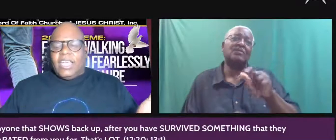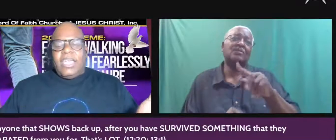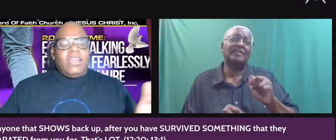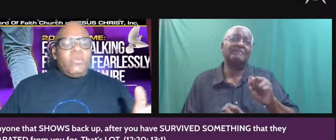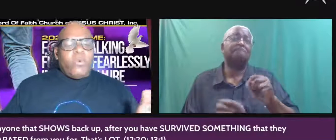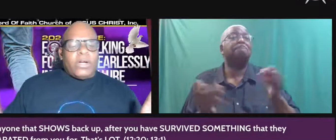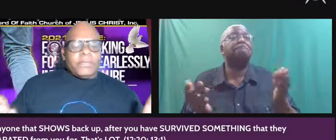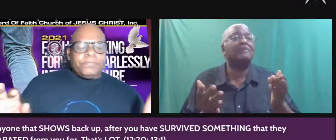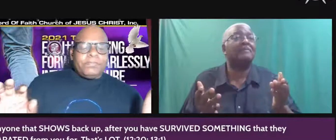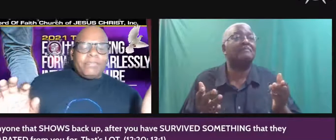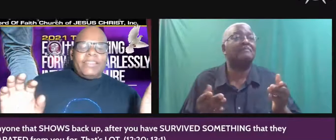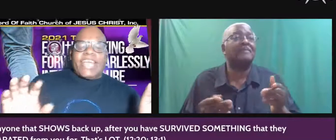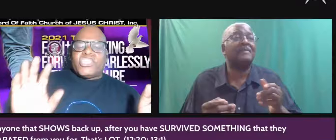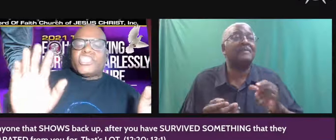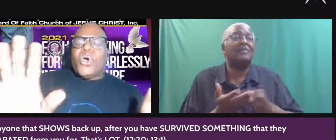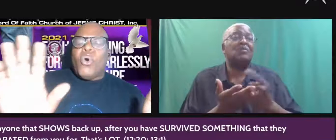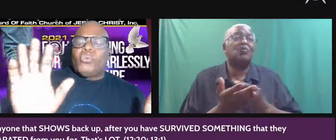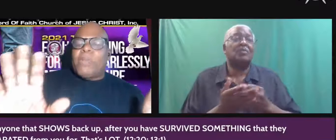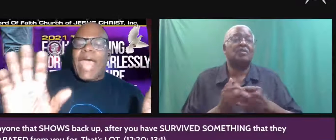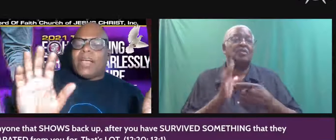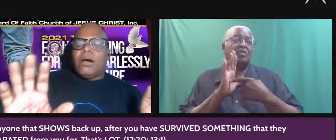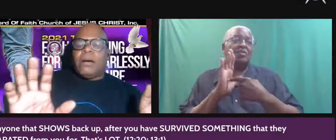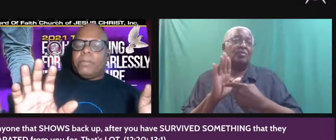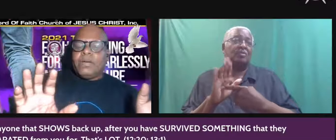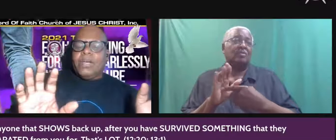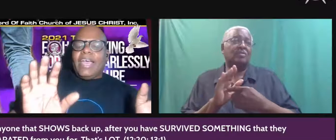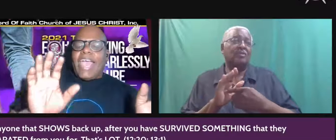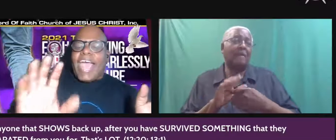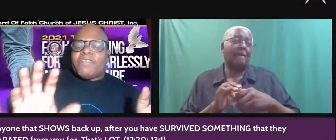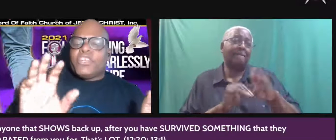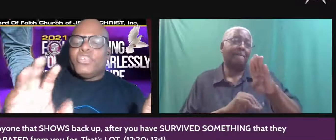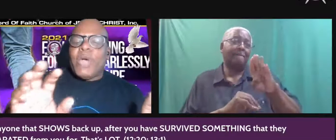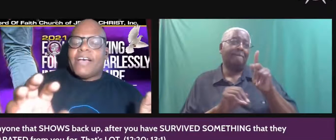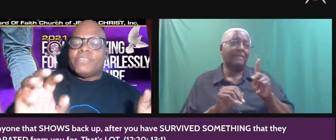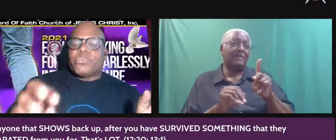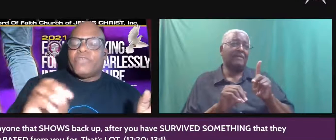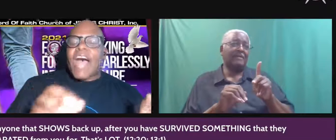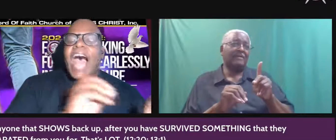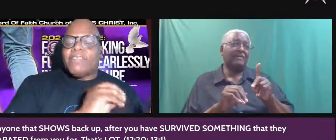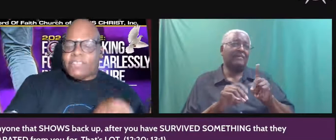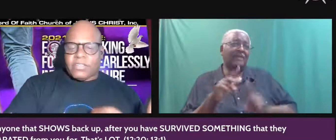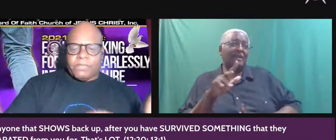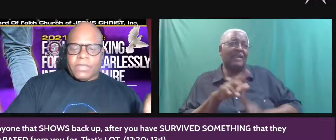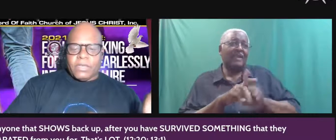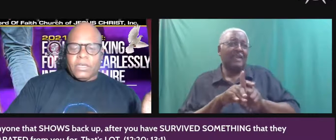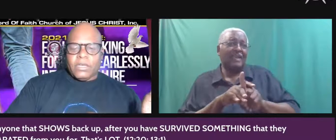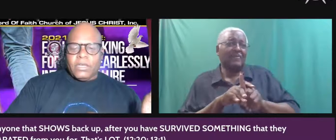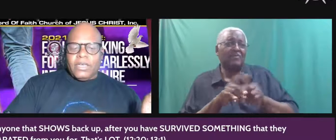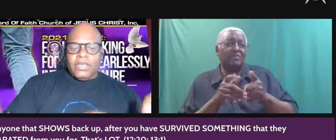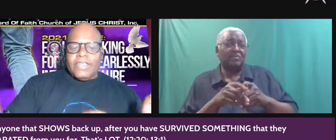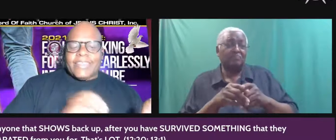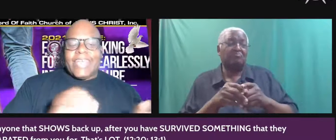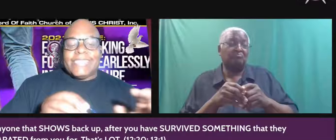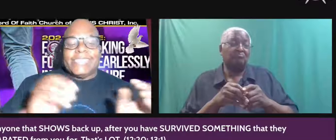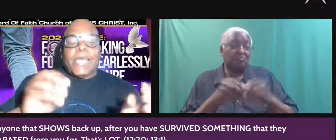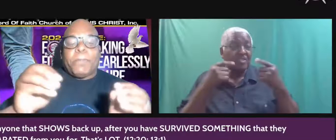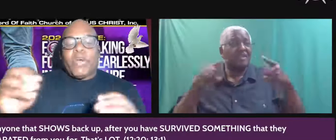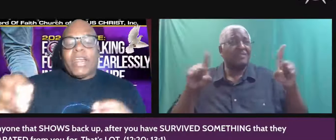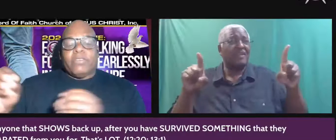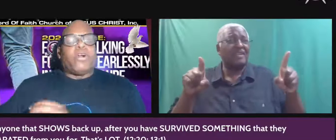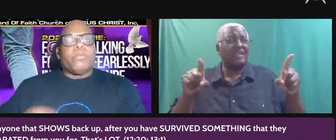thing. Anyone that shows back up after you have survived something that